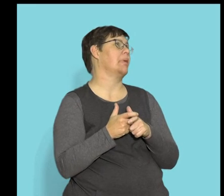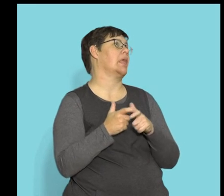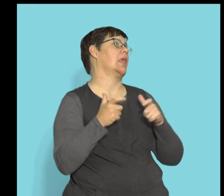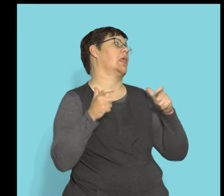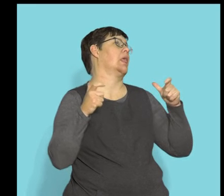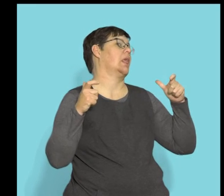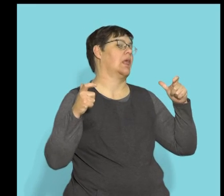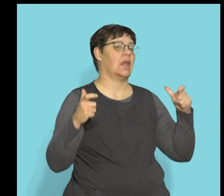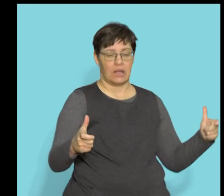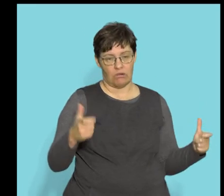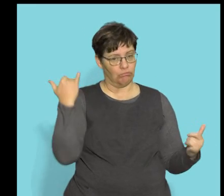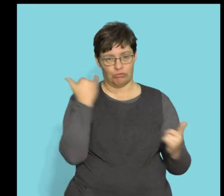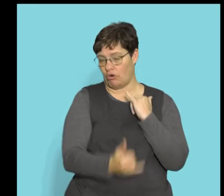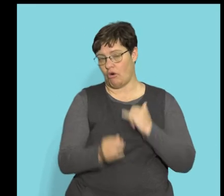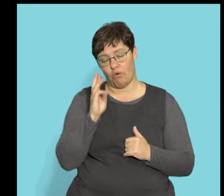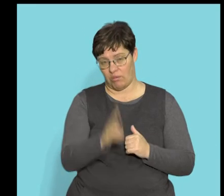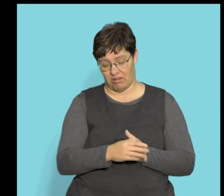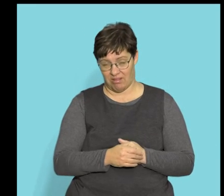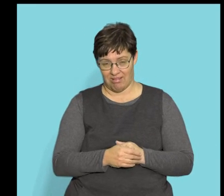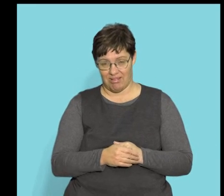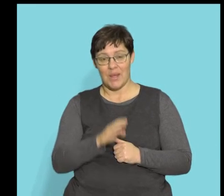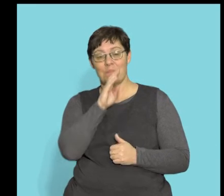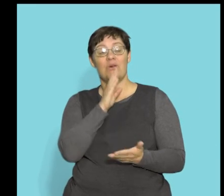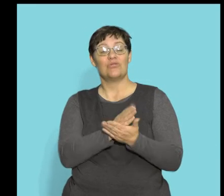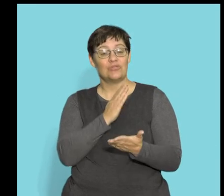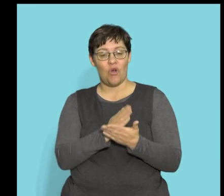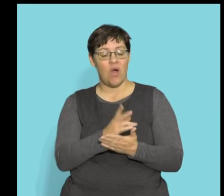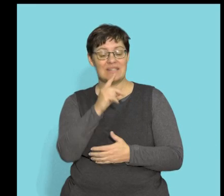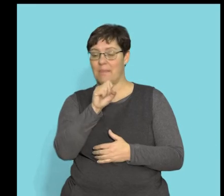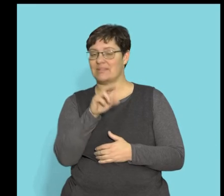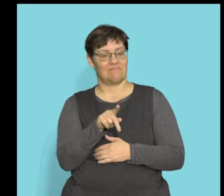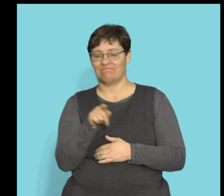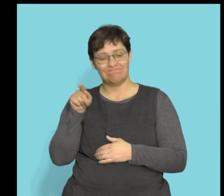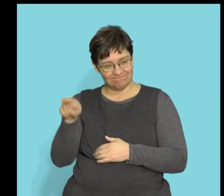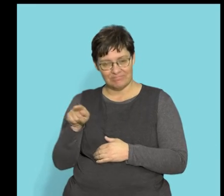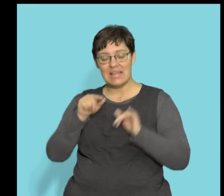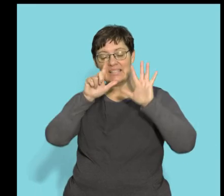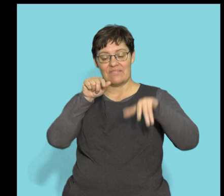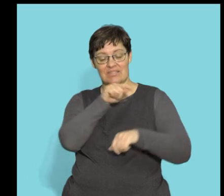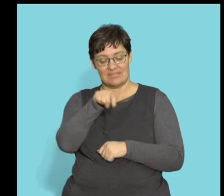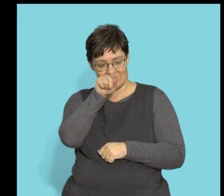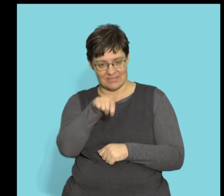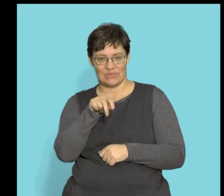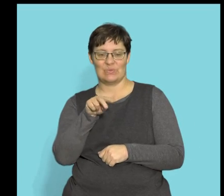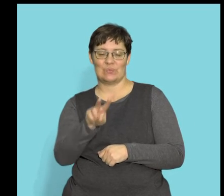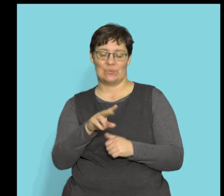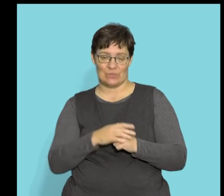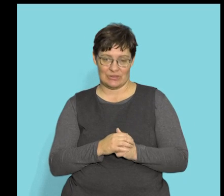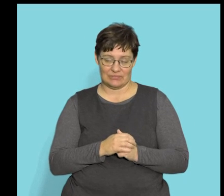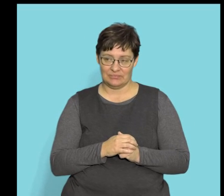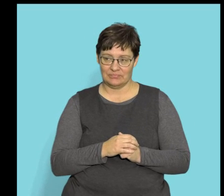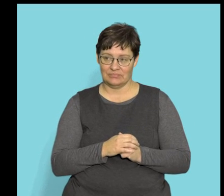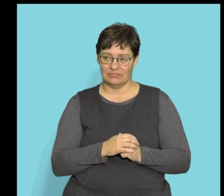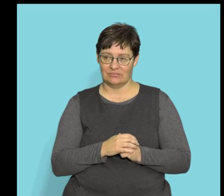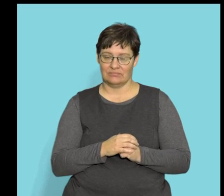be so much larger than it needs to be, everyone. So please make sure that you first write down what your radius is. And I